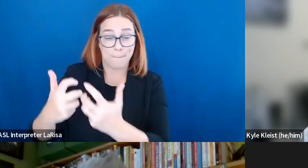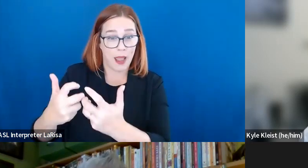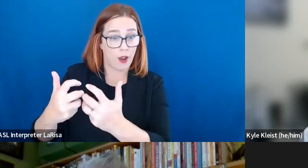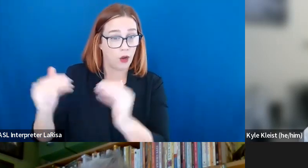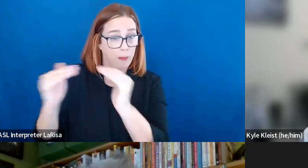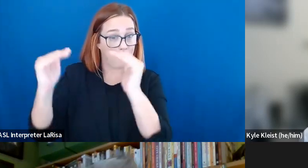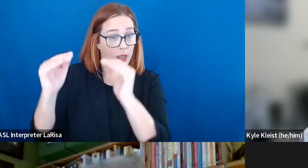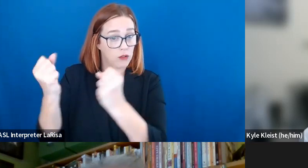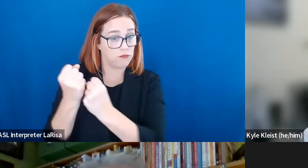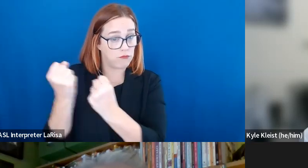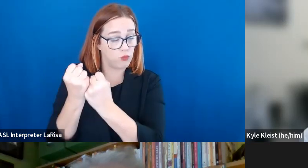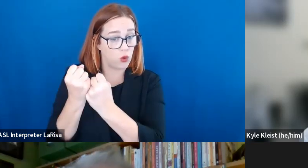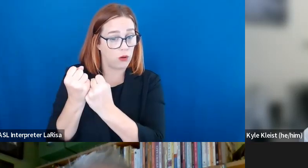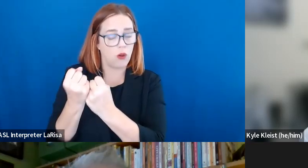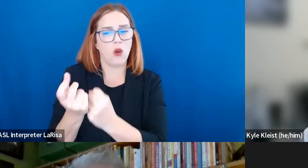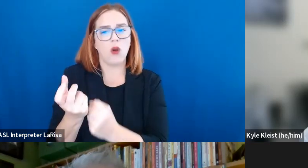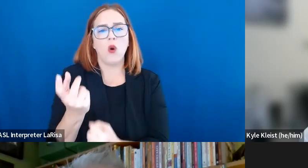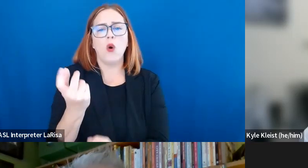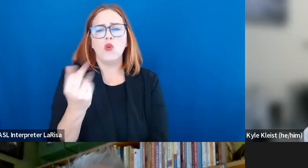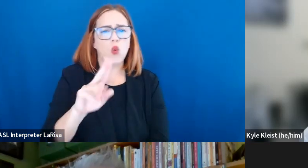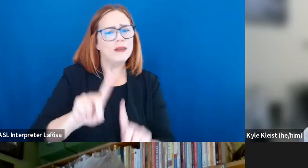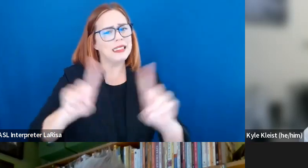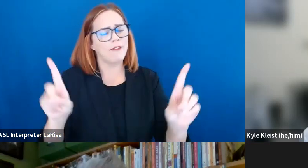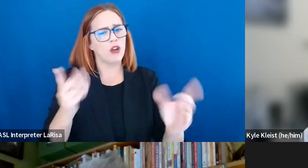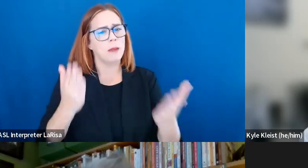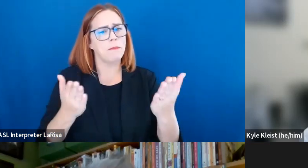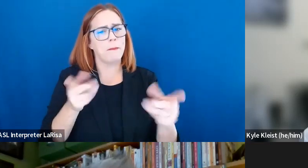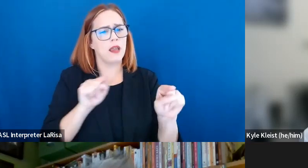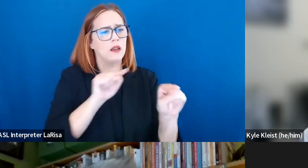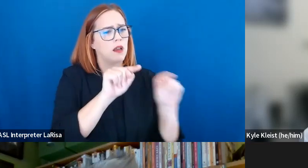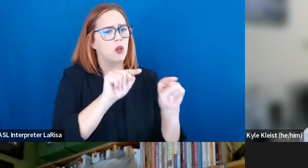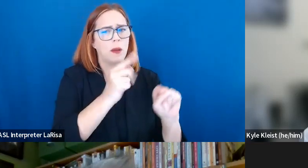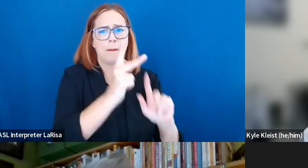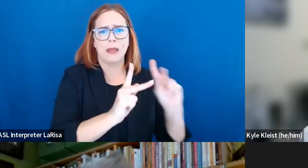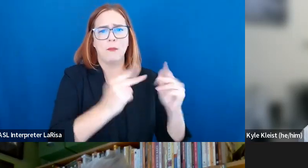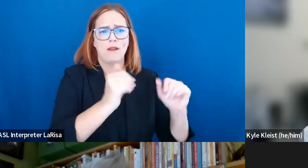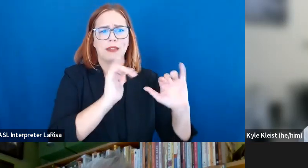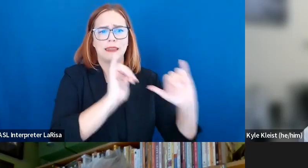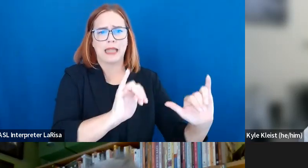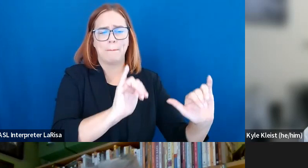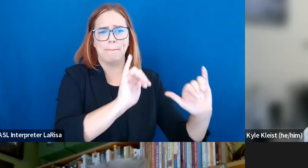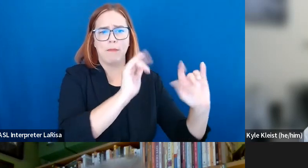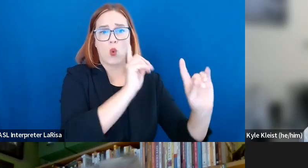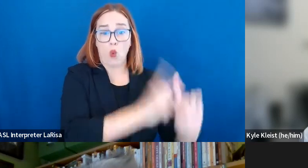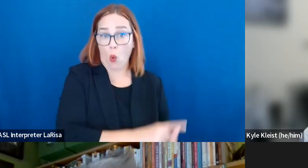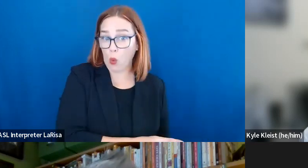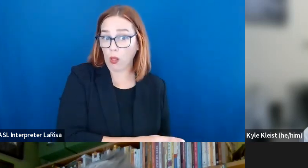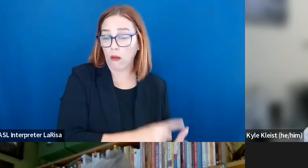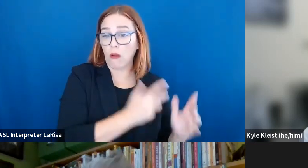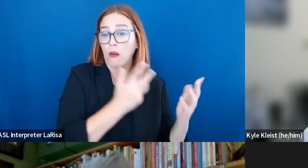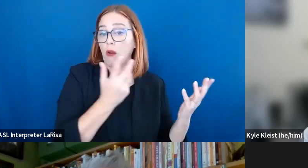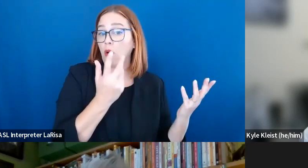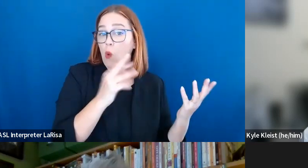Maybe around goals, maybe around something simple like